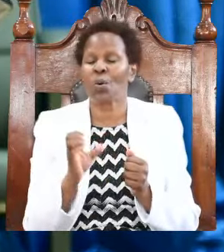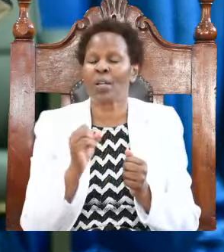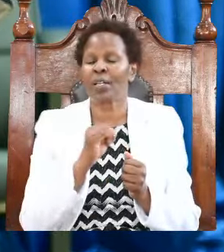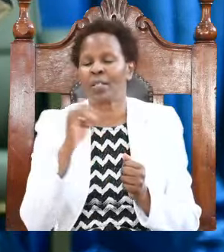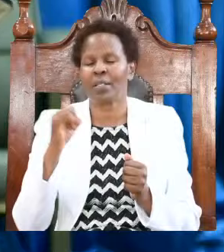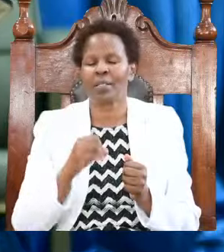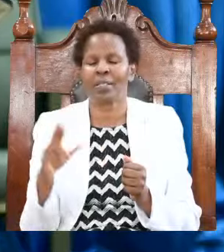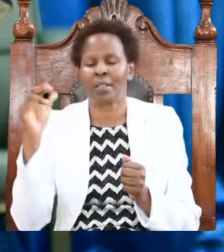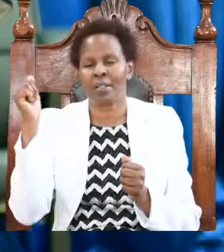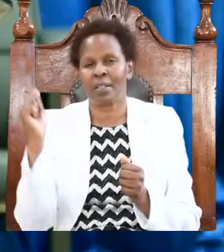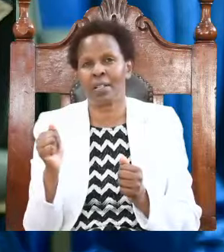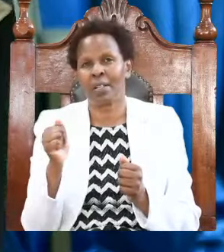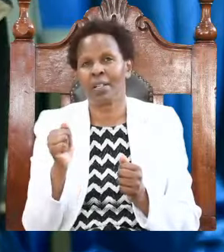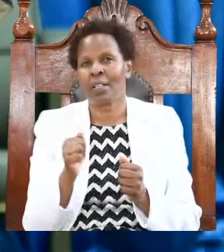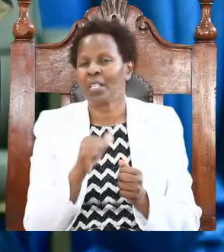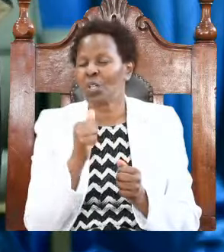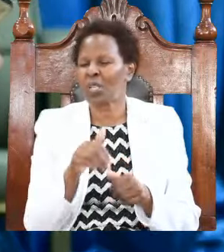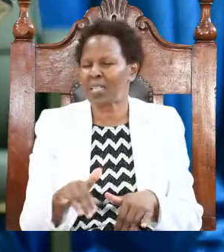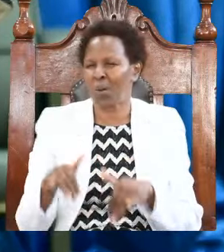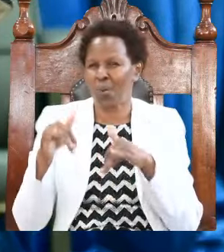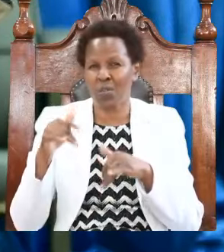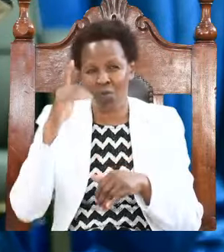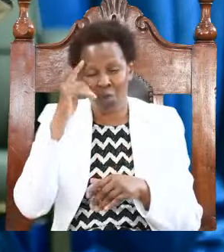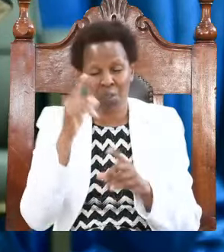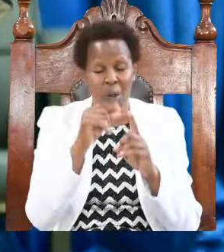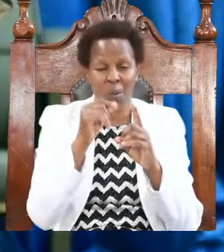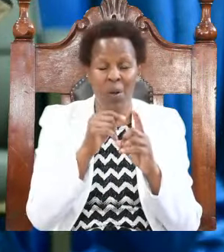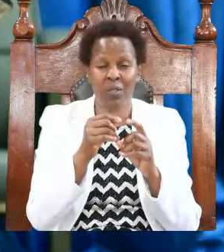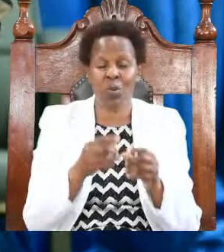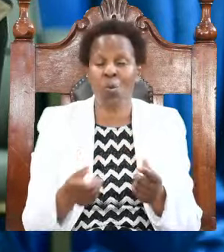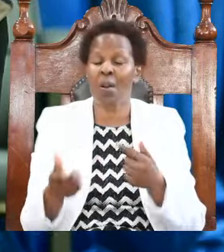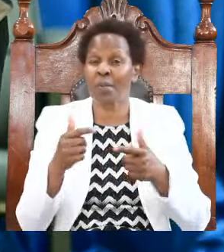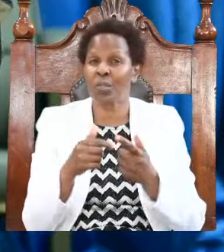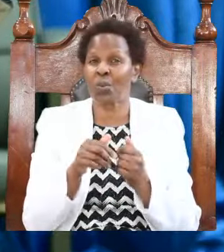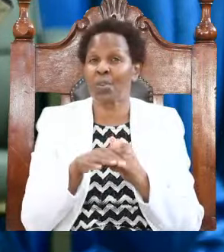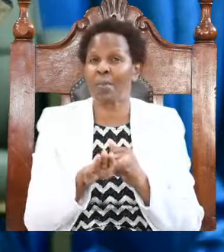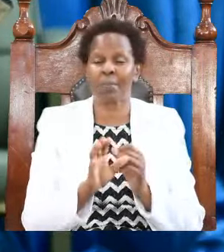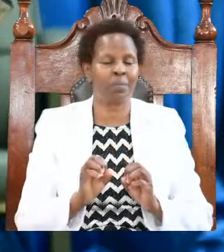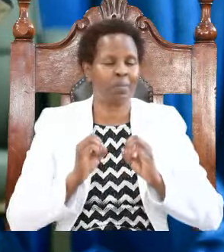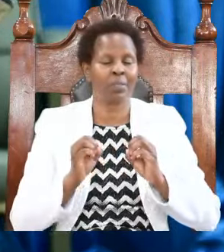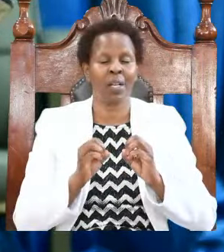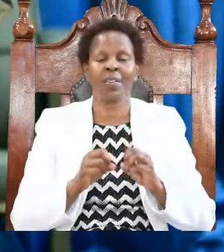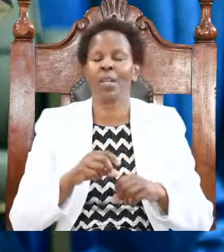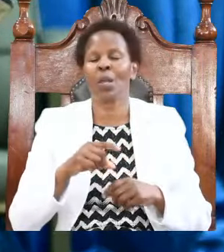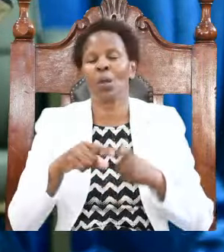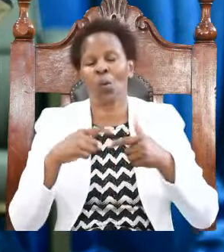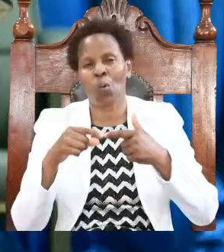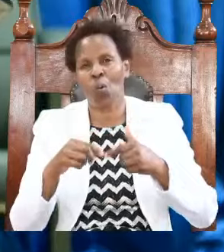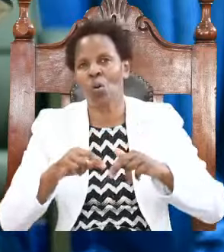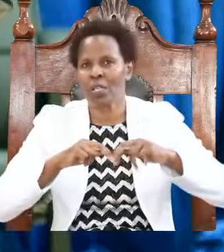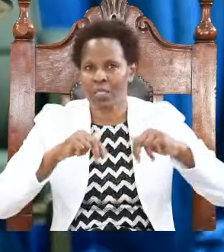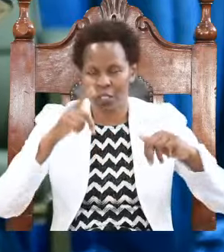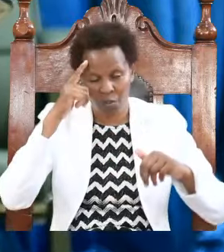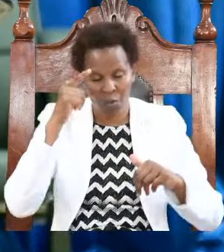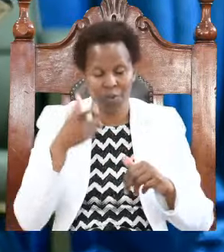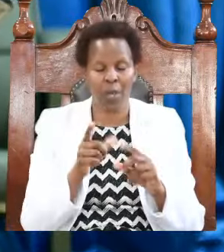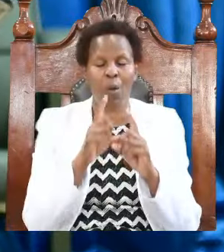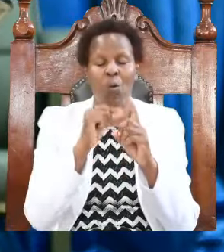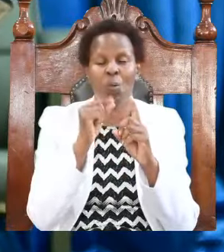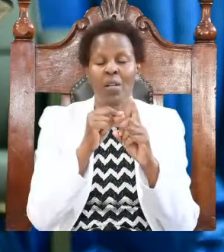not wait for the word to actually be brought to them, but they go in search for it. So they go to Ezra,